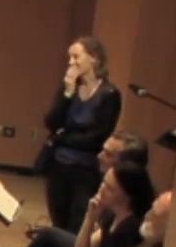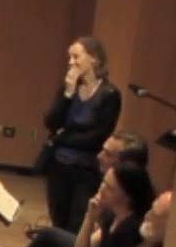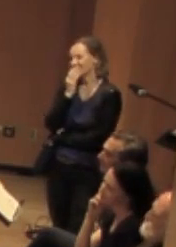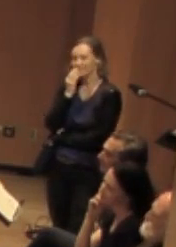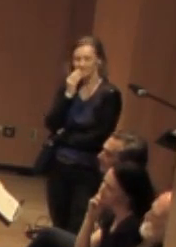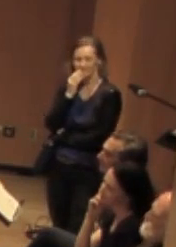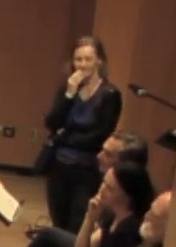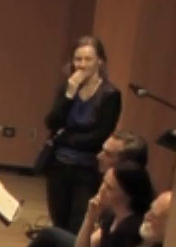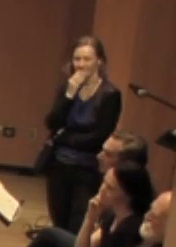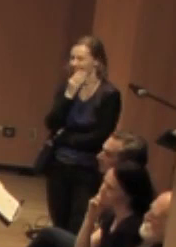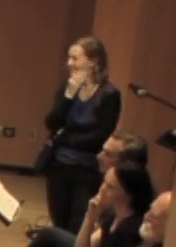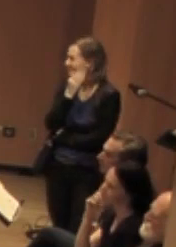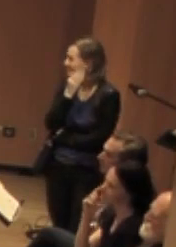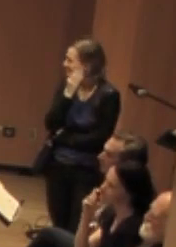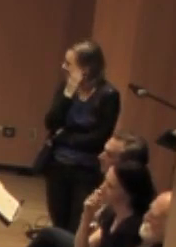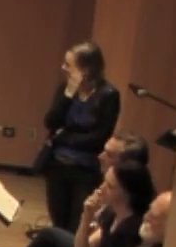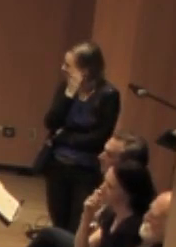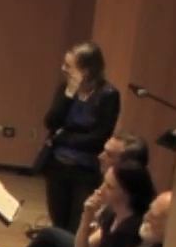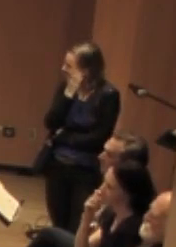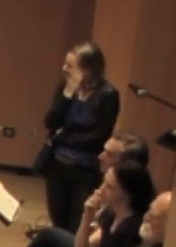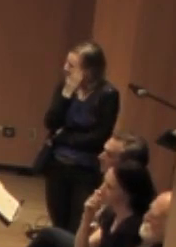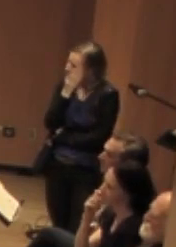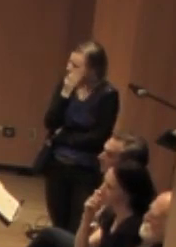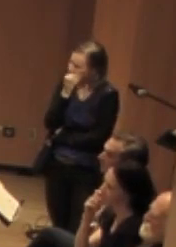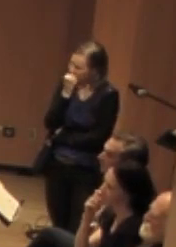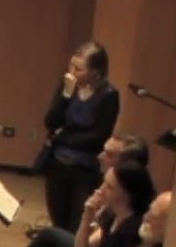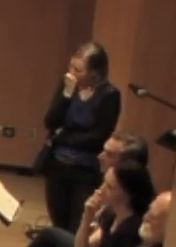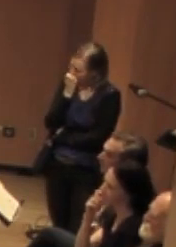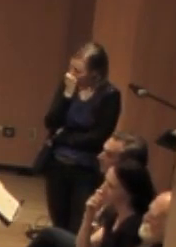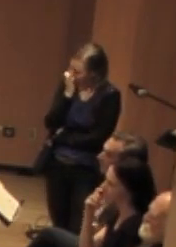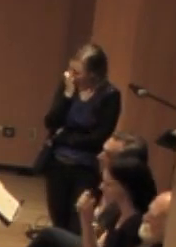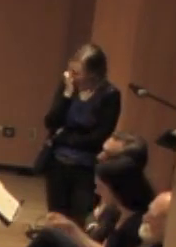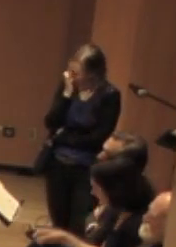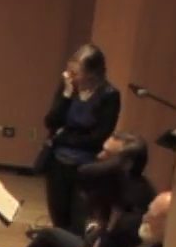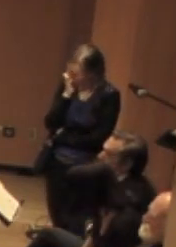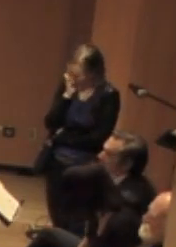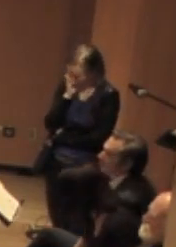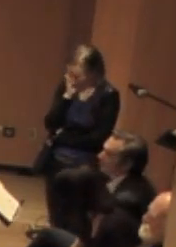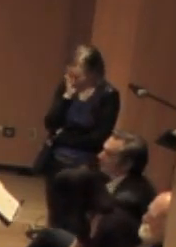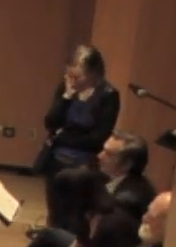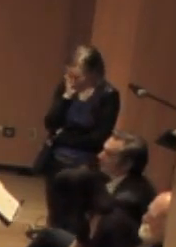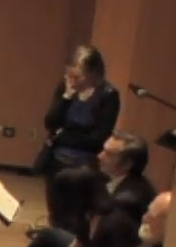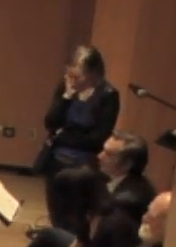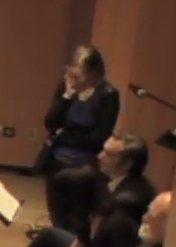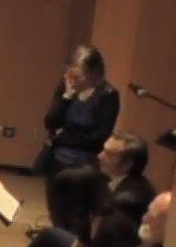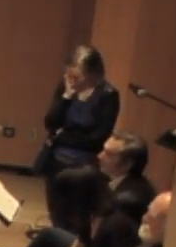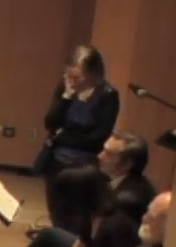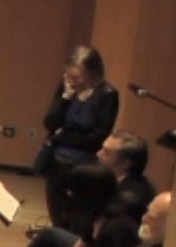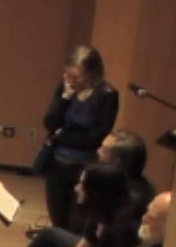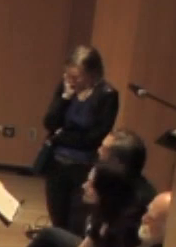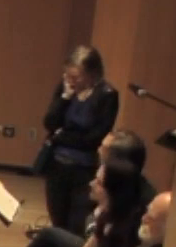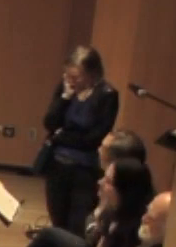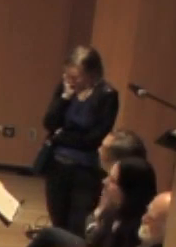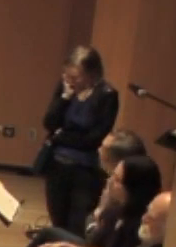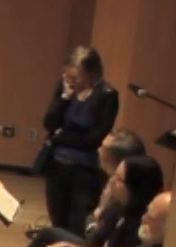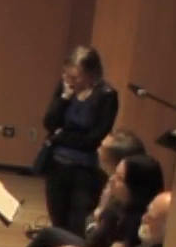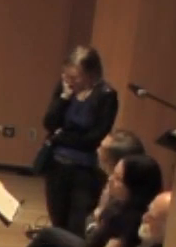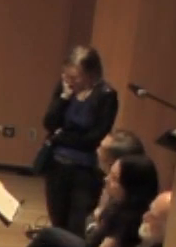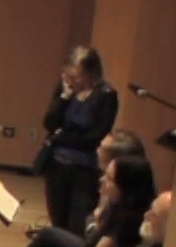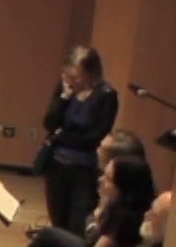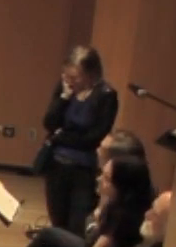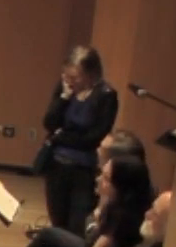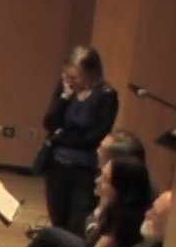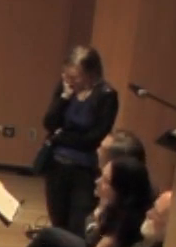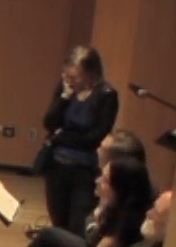um um more relevant had more humor had more bite more was was